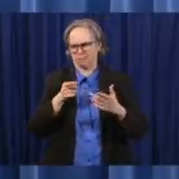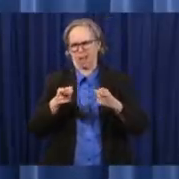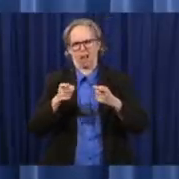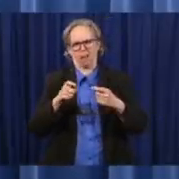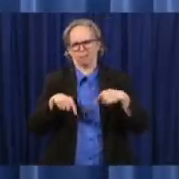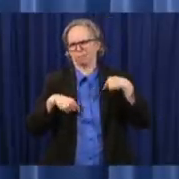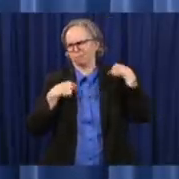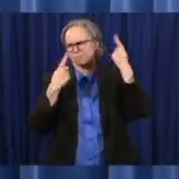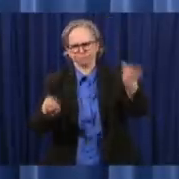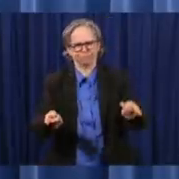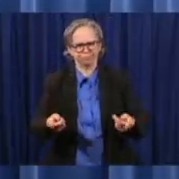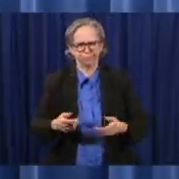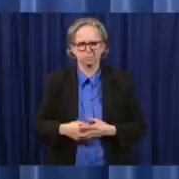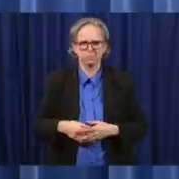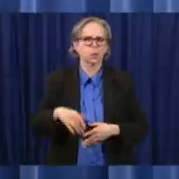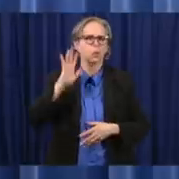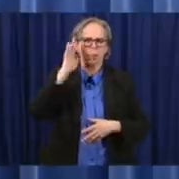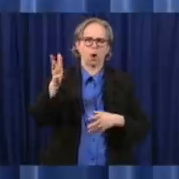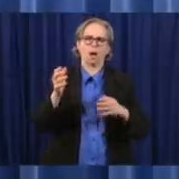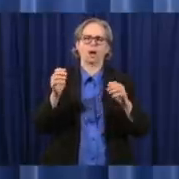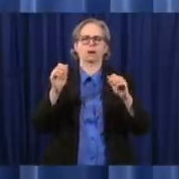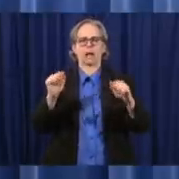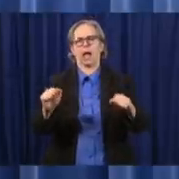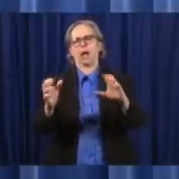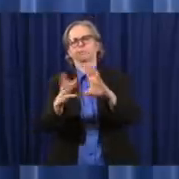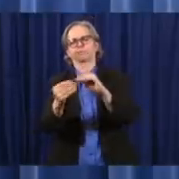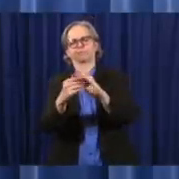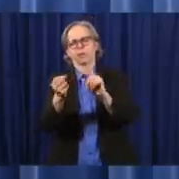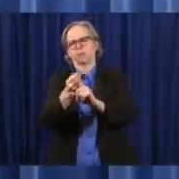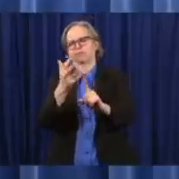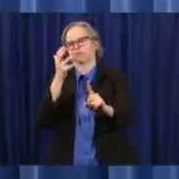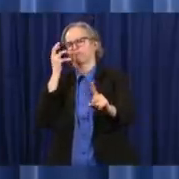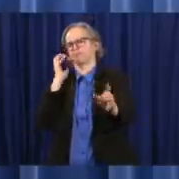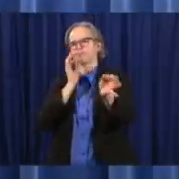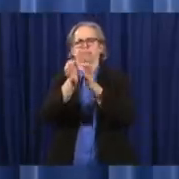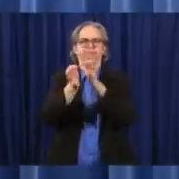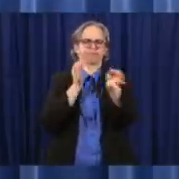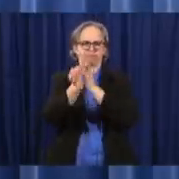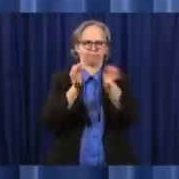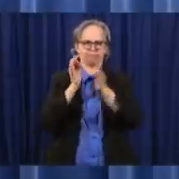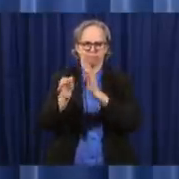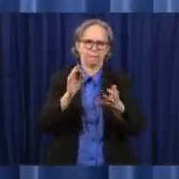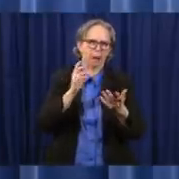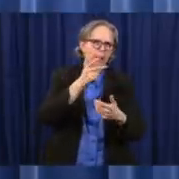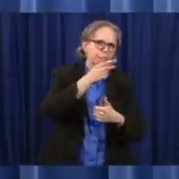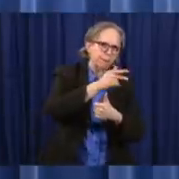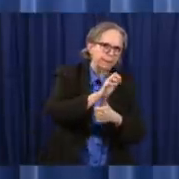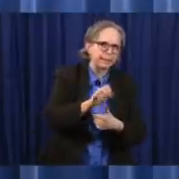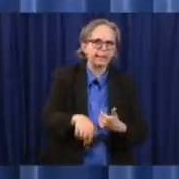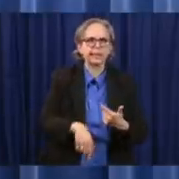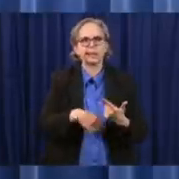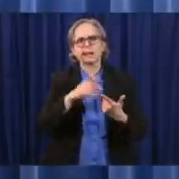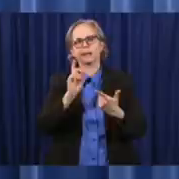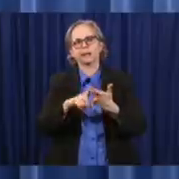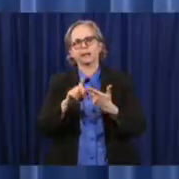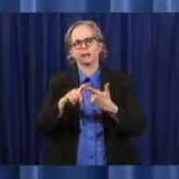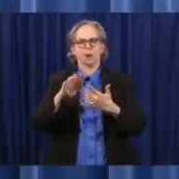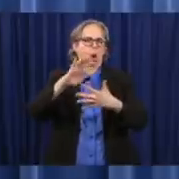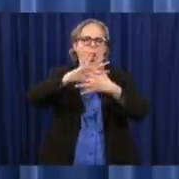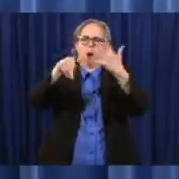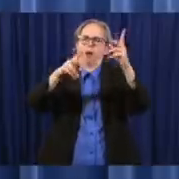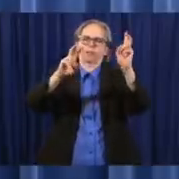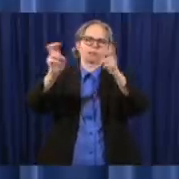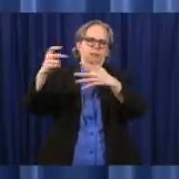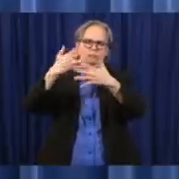to fully explain exactly what we're doing in regard to PPE, but not only PPE, all the other things that